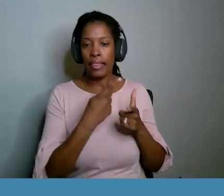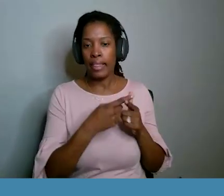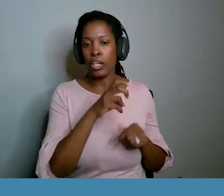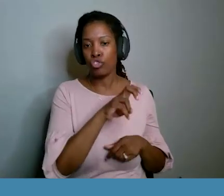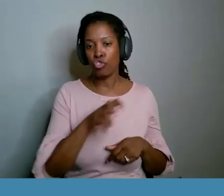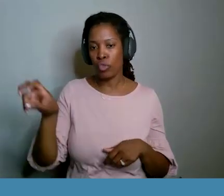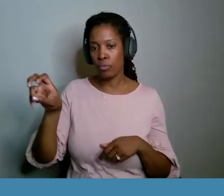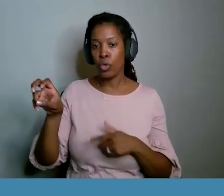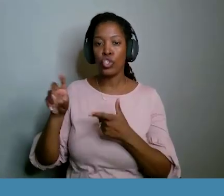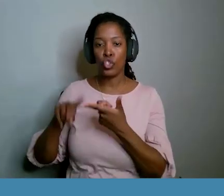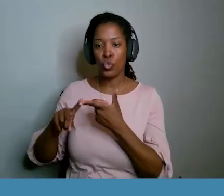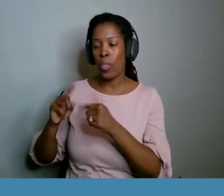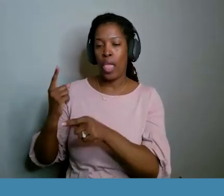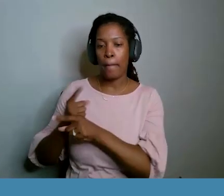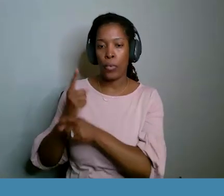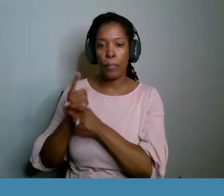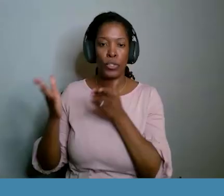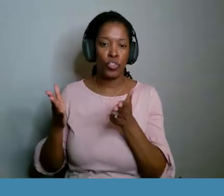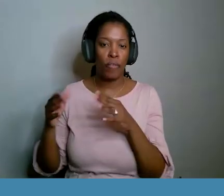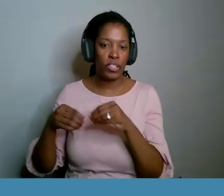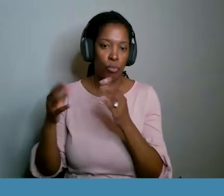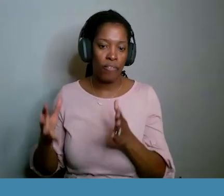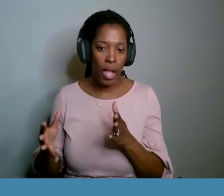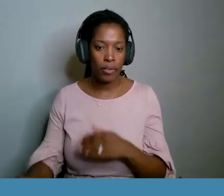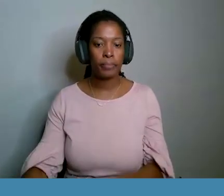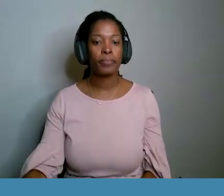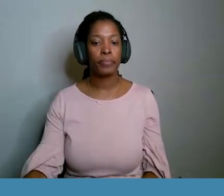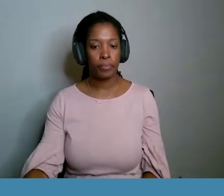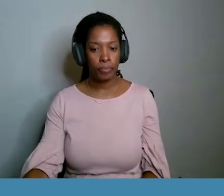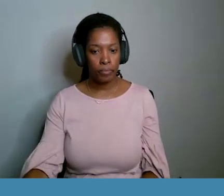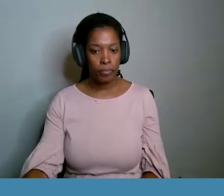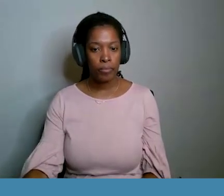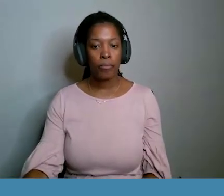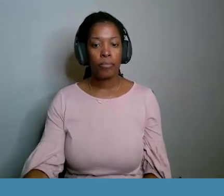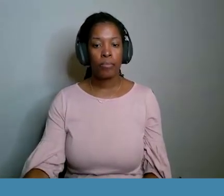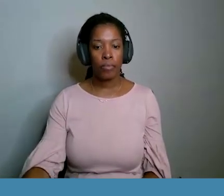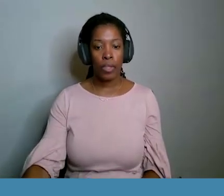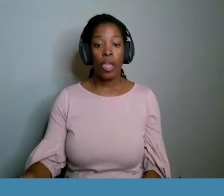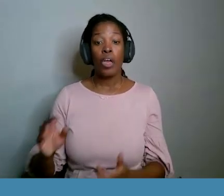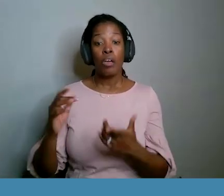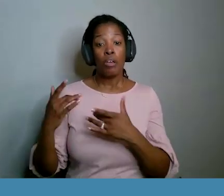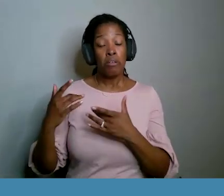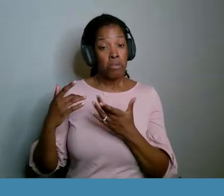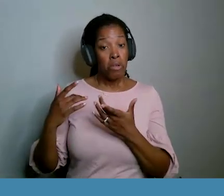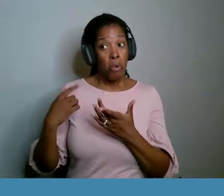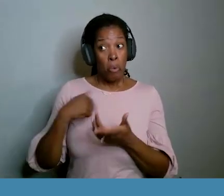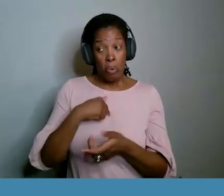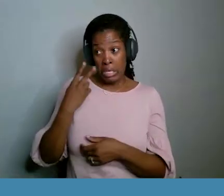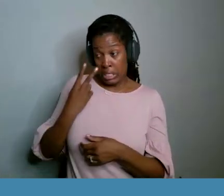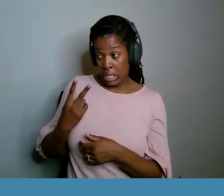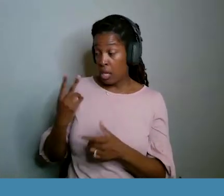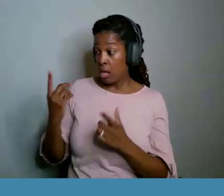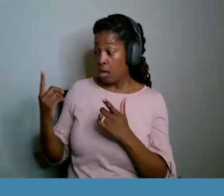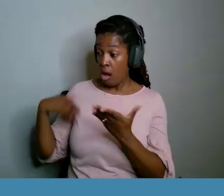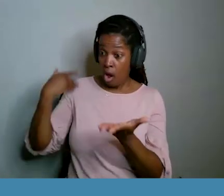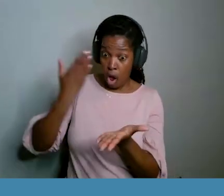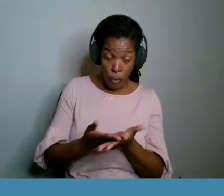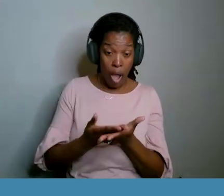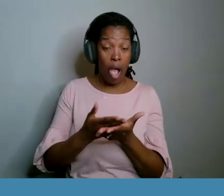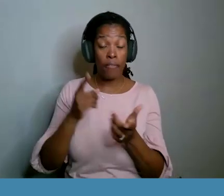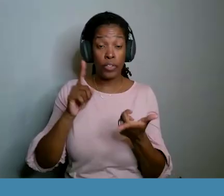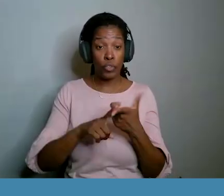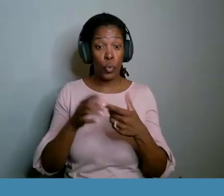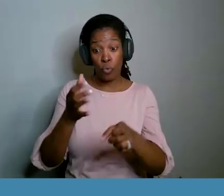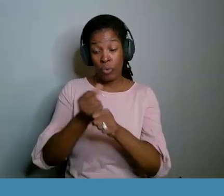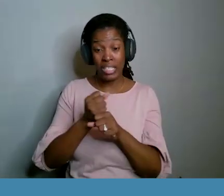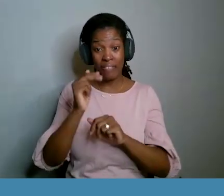service provider. So in our work, we often see maybe someone arrives at a receiving facility with a severe injury and they require medical